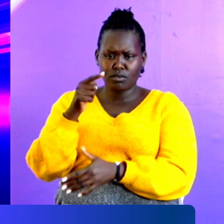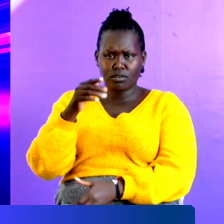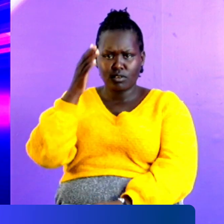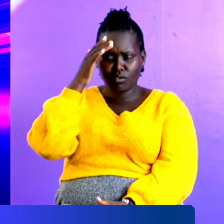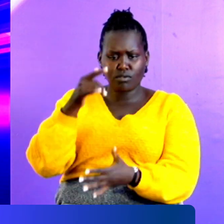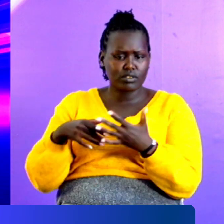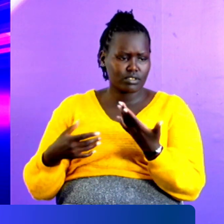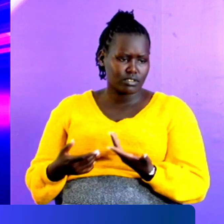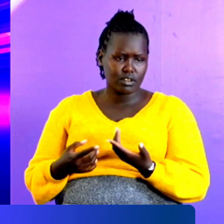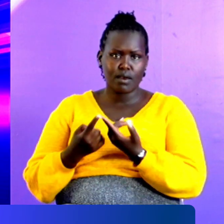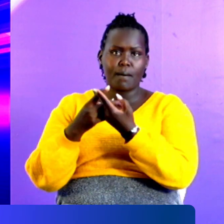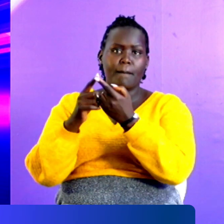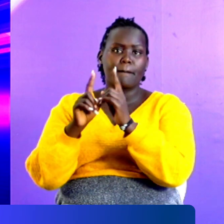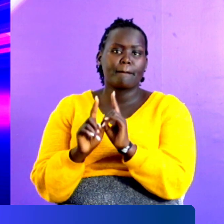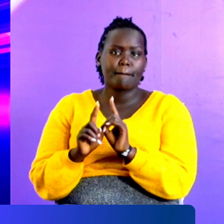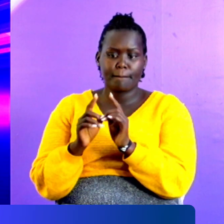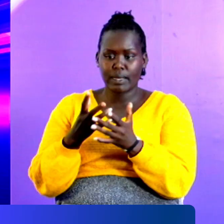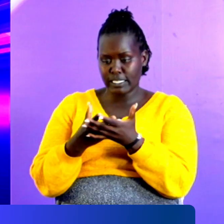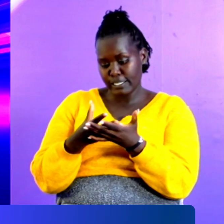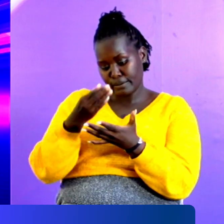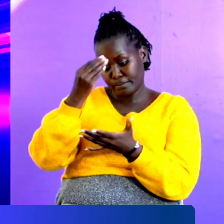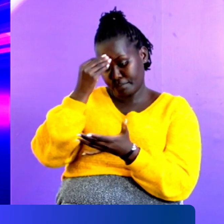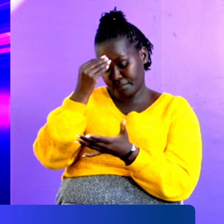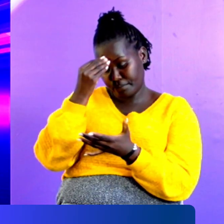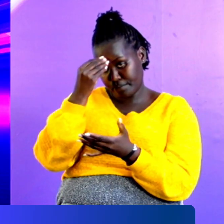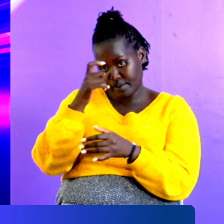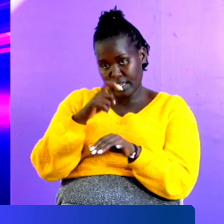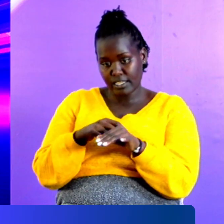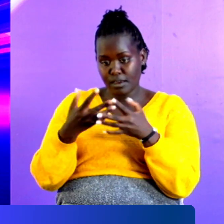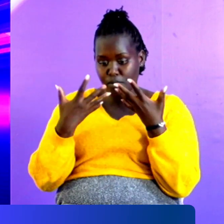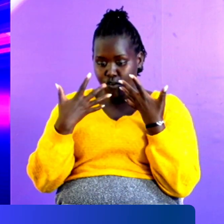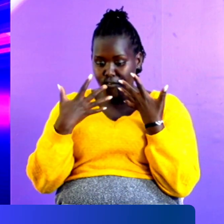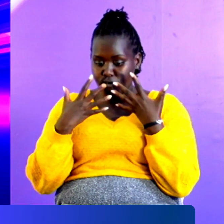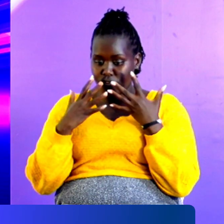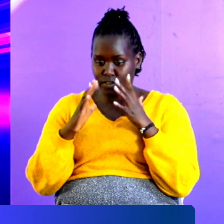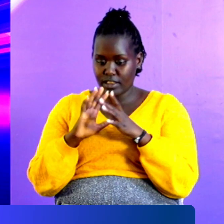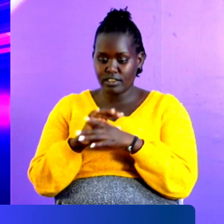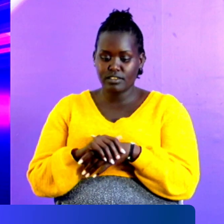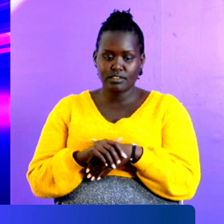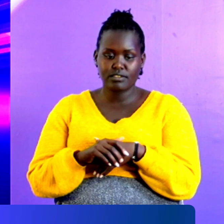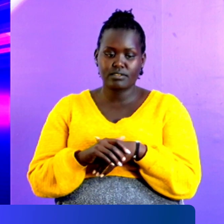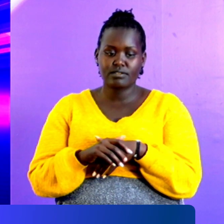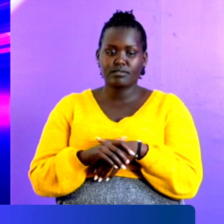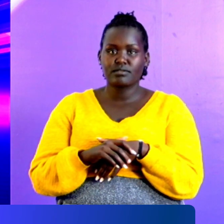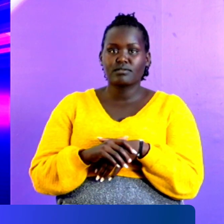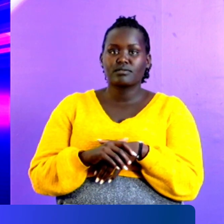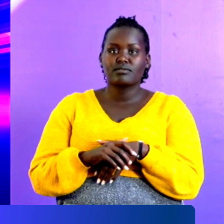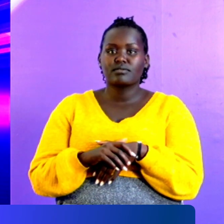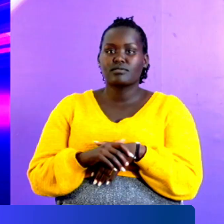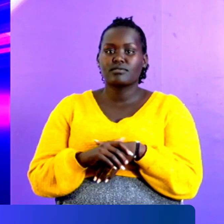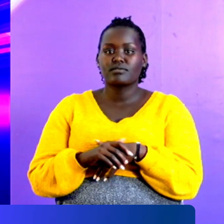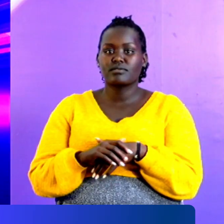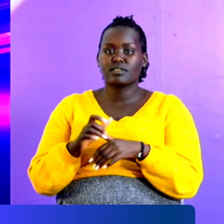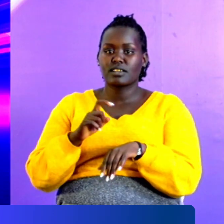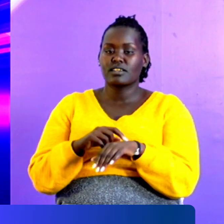Yeah, but of course, we learn as we're winding up. I have a story about that, but it's okay. as